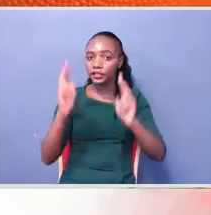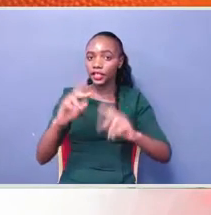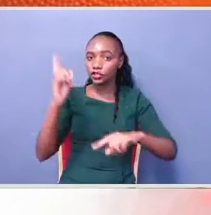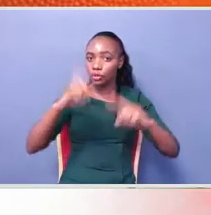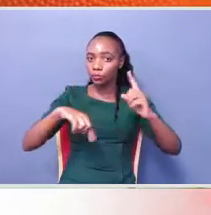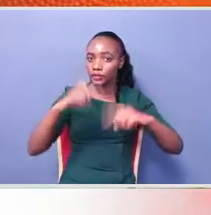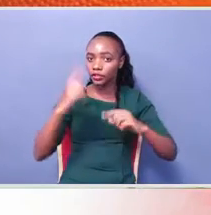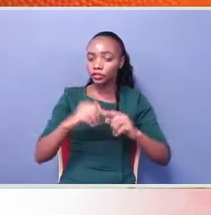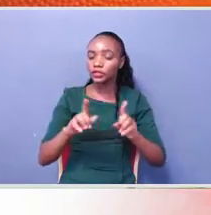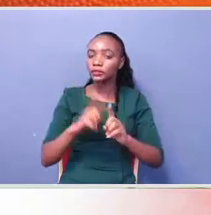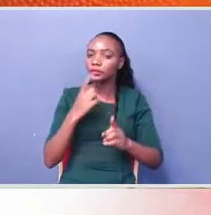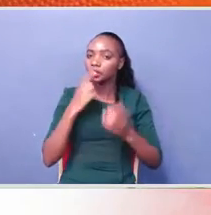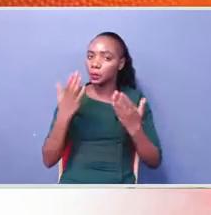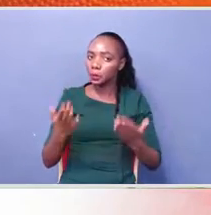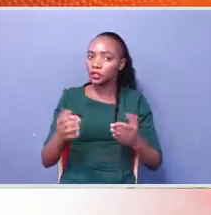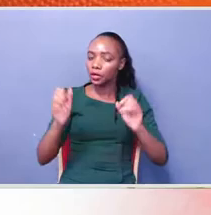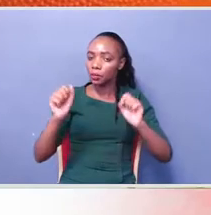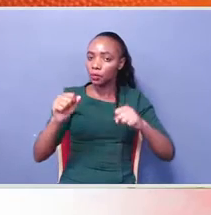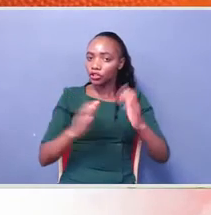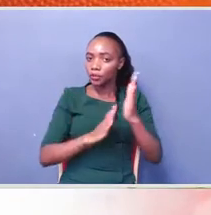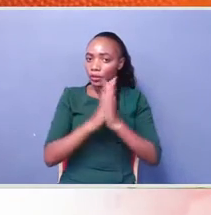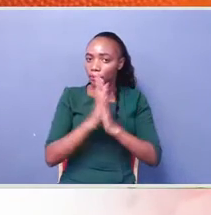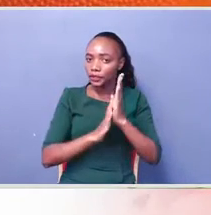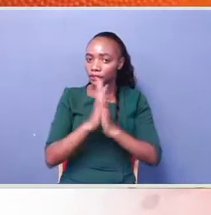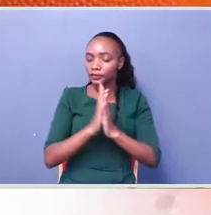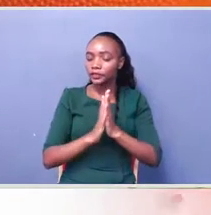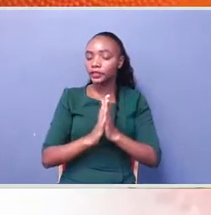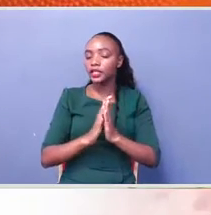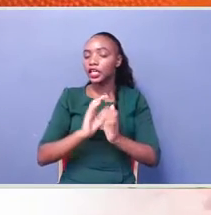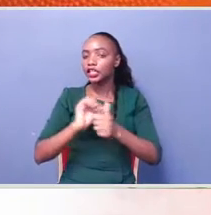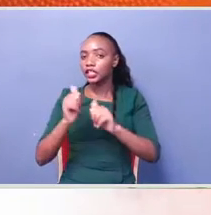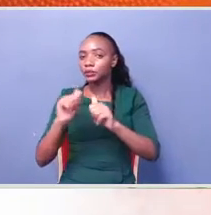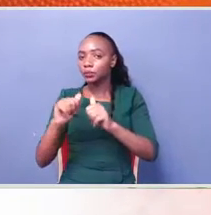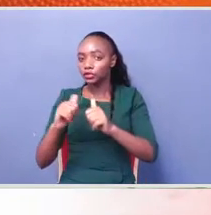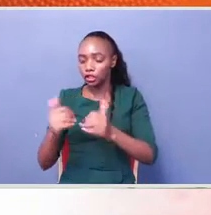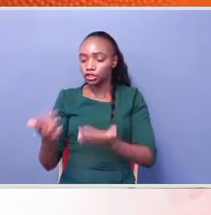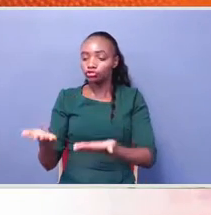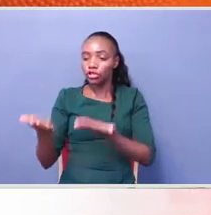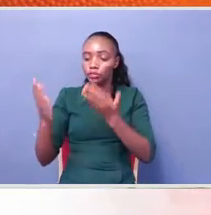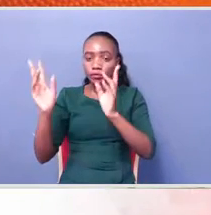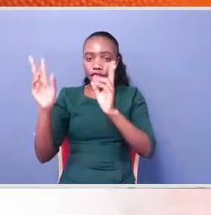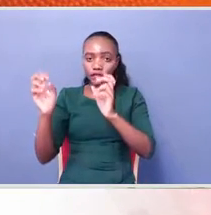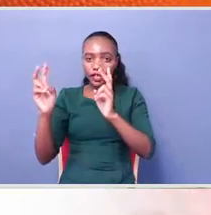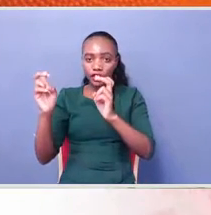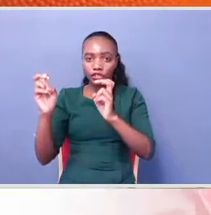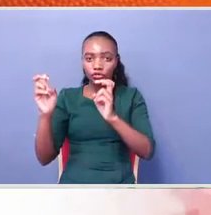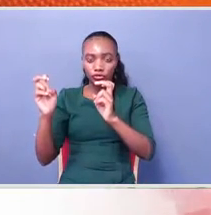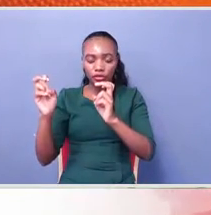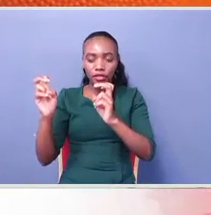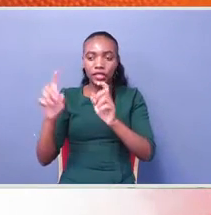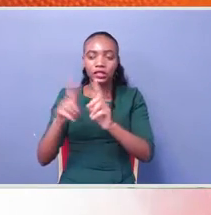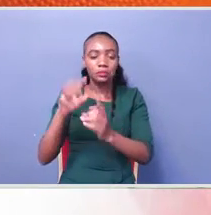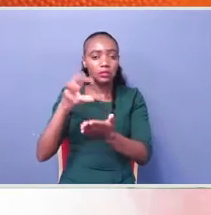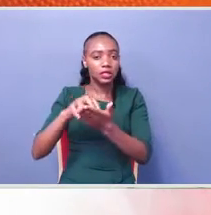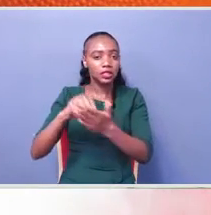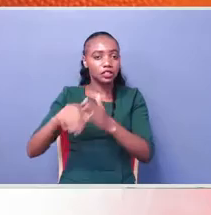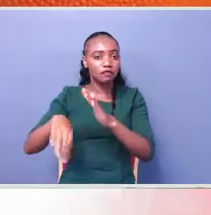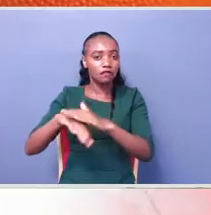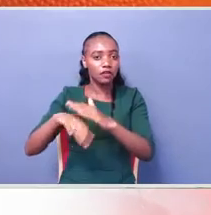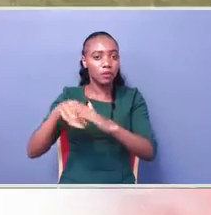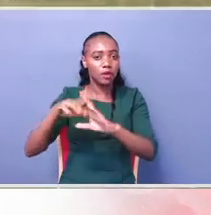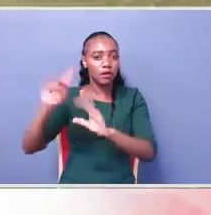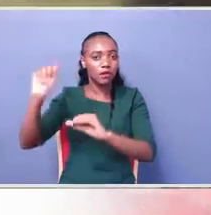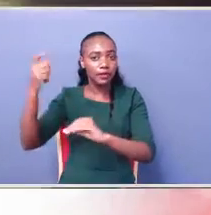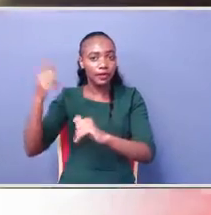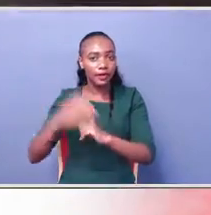competitions, saying it will motivate enthusiasts of the sport to streamline the matters and upgrade the state of football in the country. Ligi